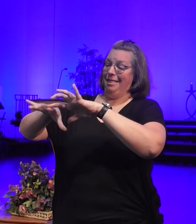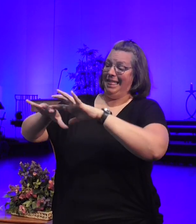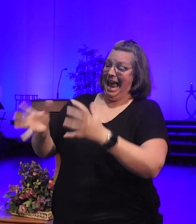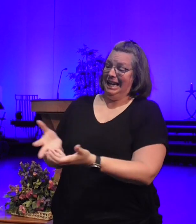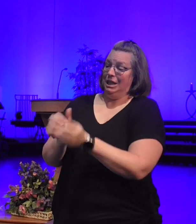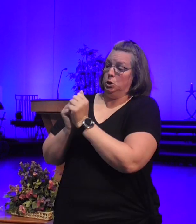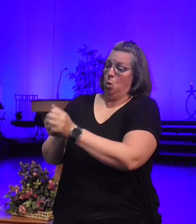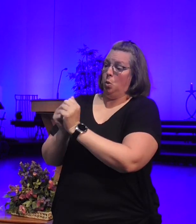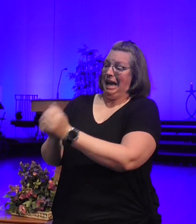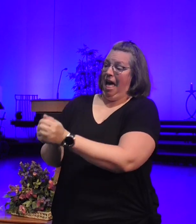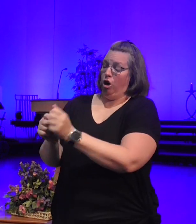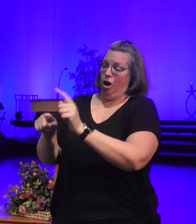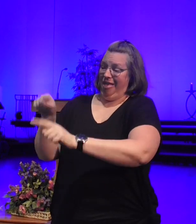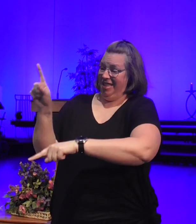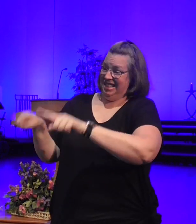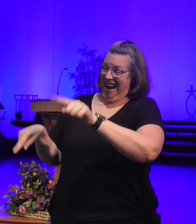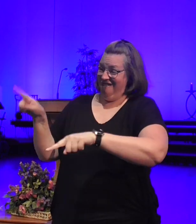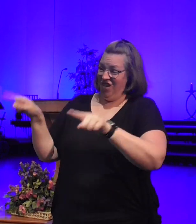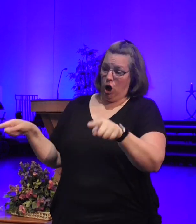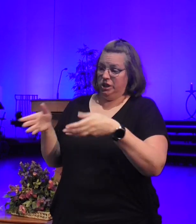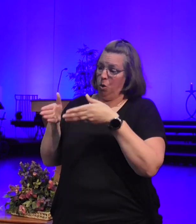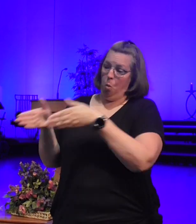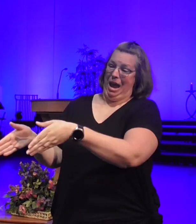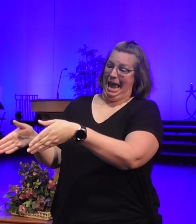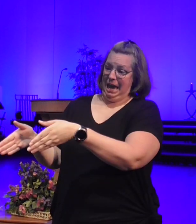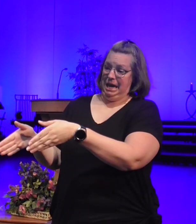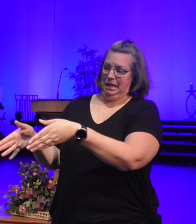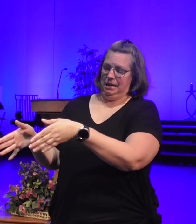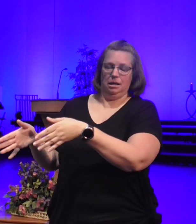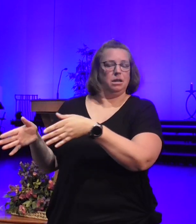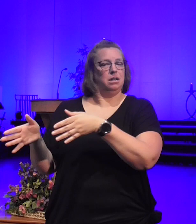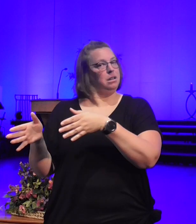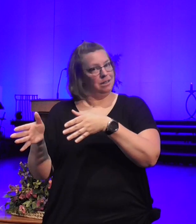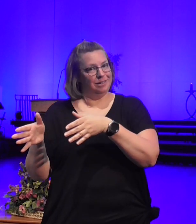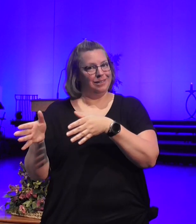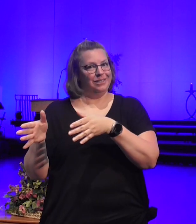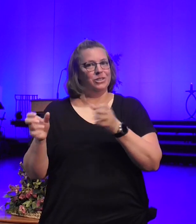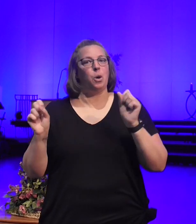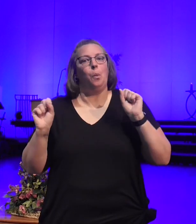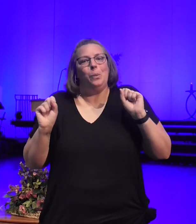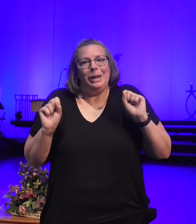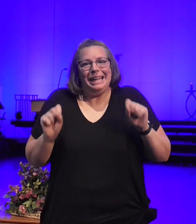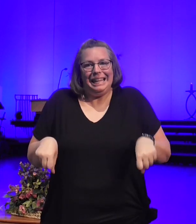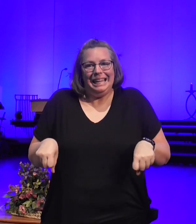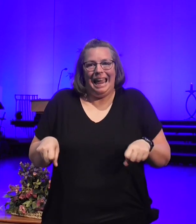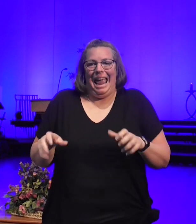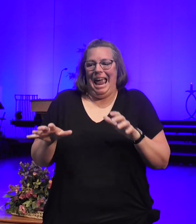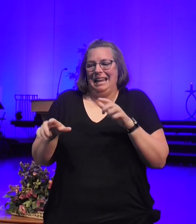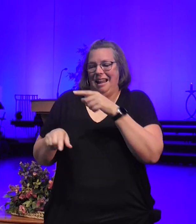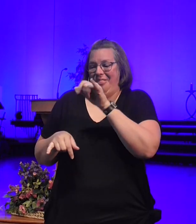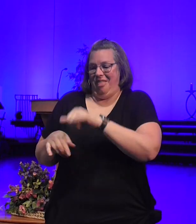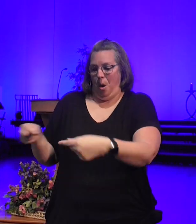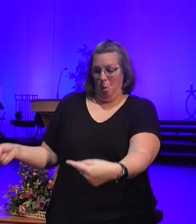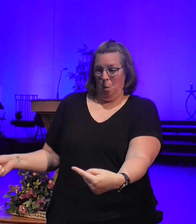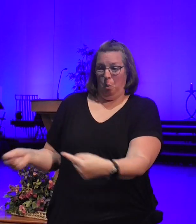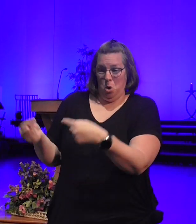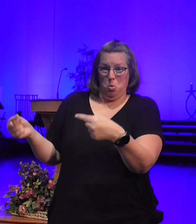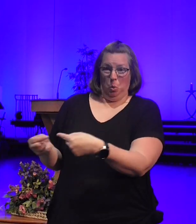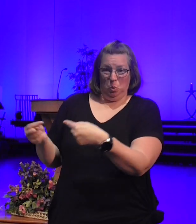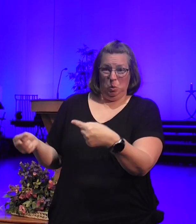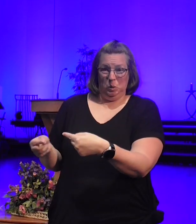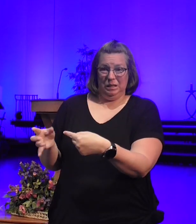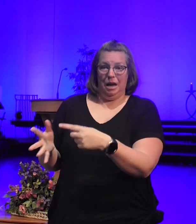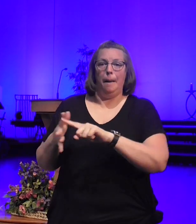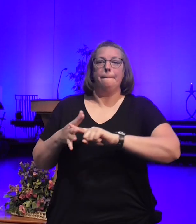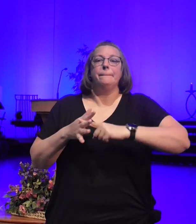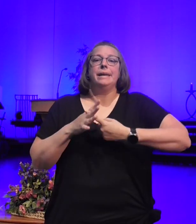this diverse way that we exist. And that we can take that woundology and